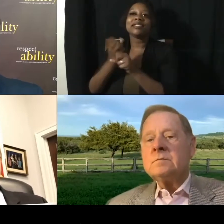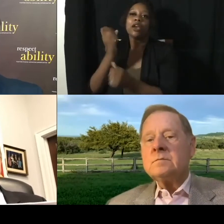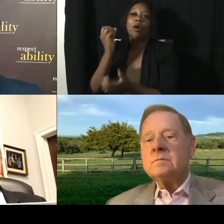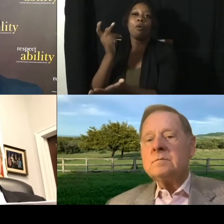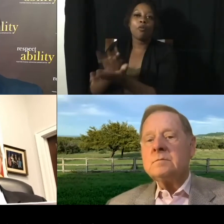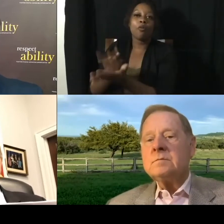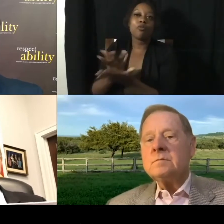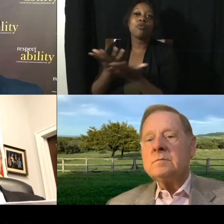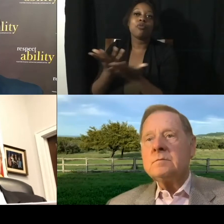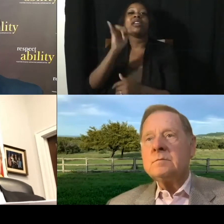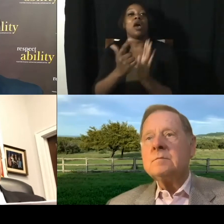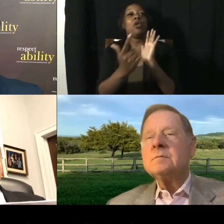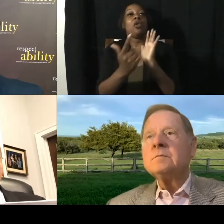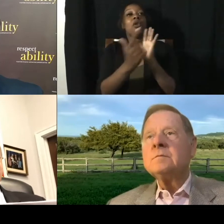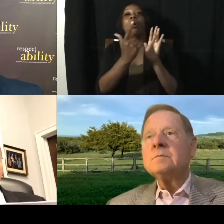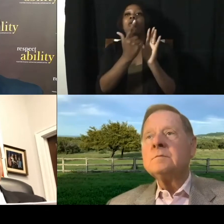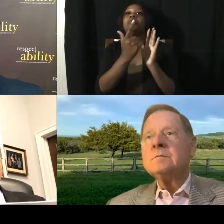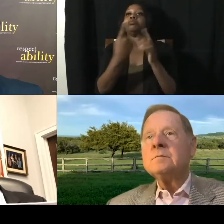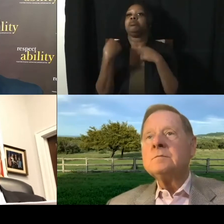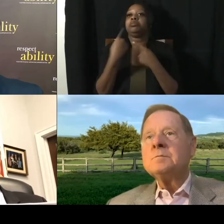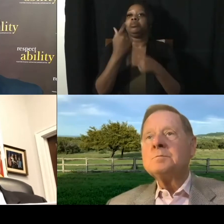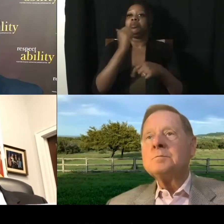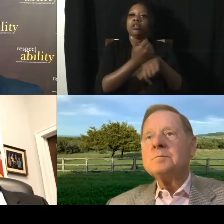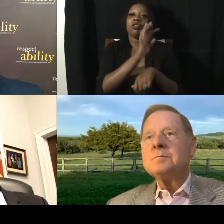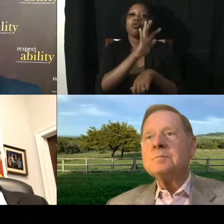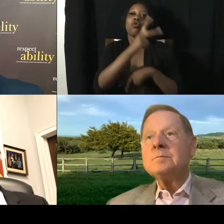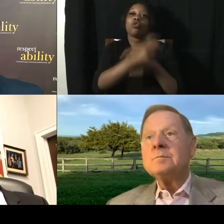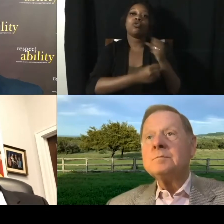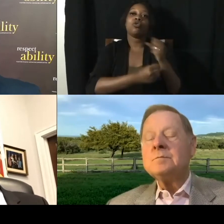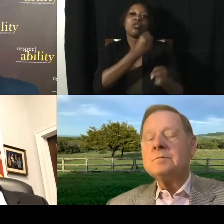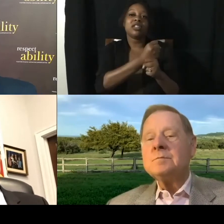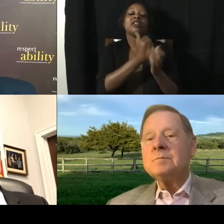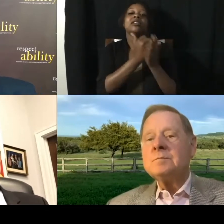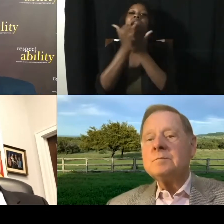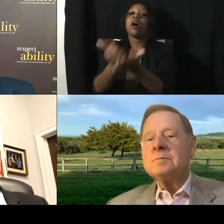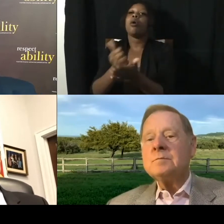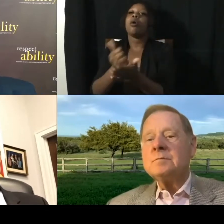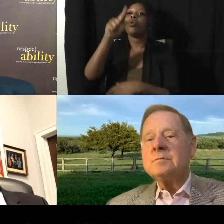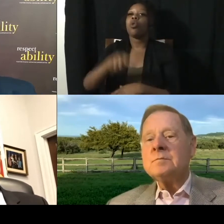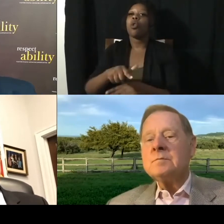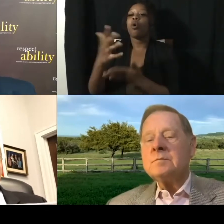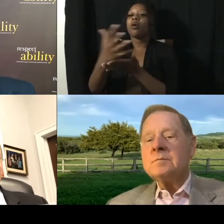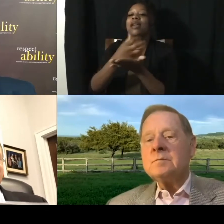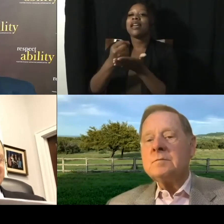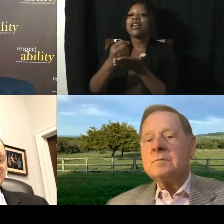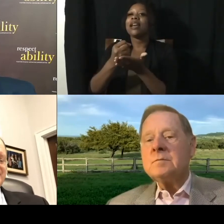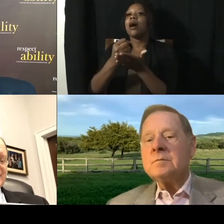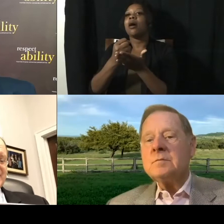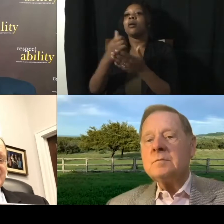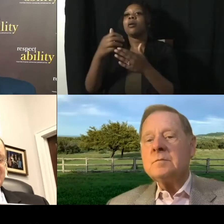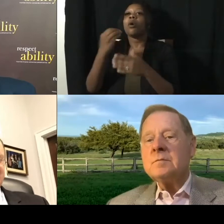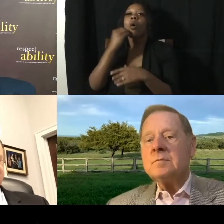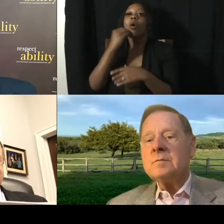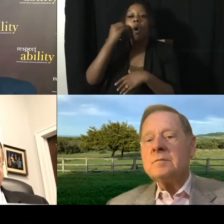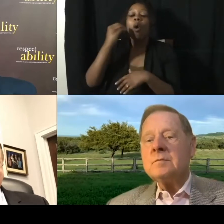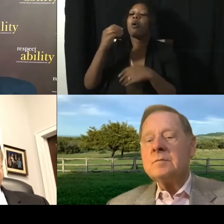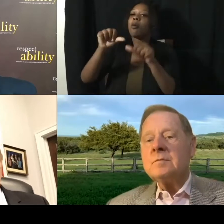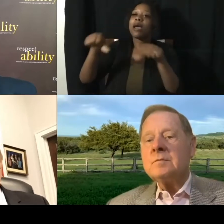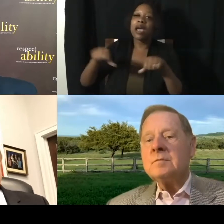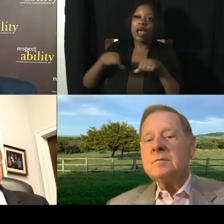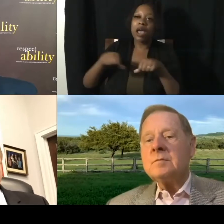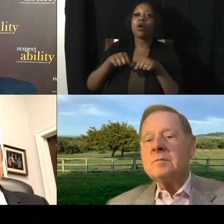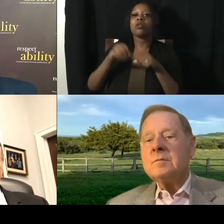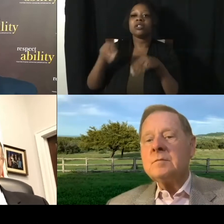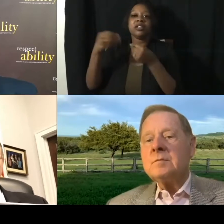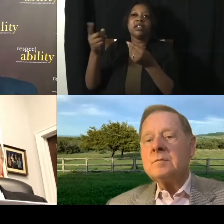years to help low and moderate income neighborhoods through retail banking and community development. As one